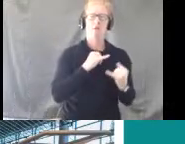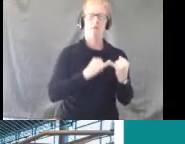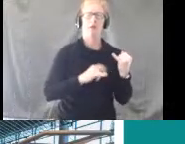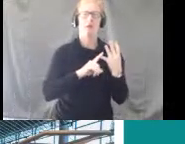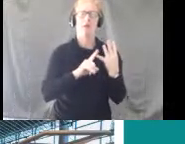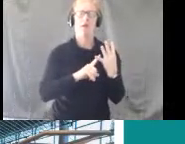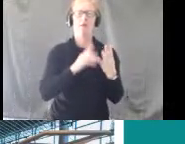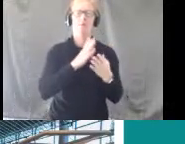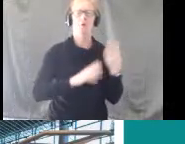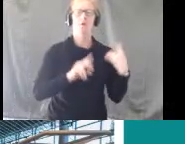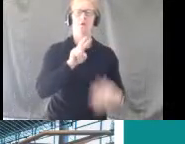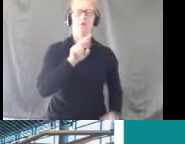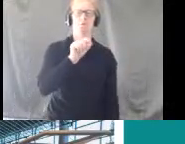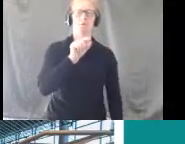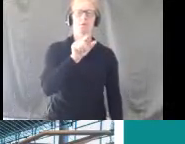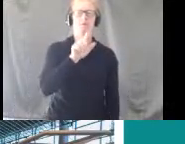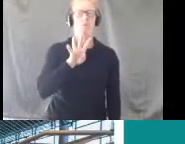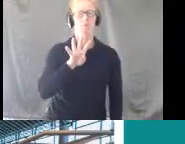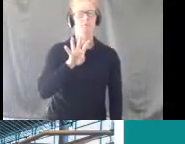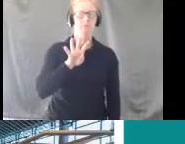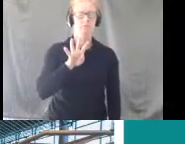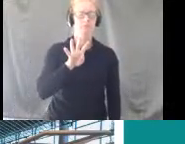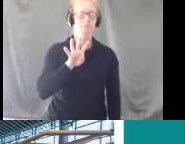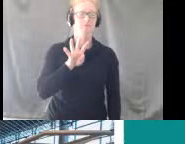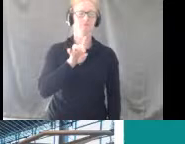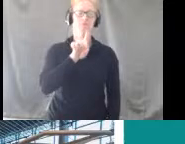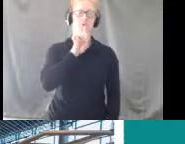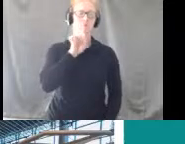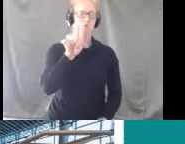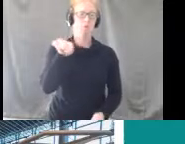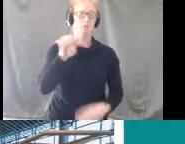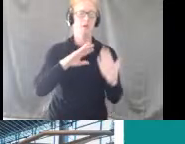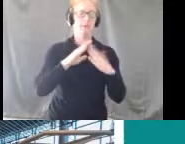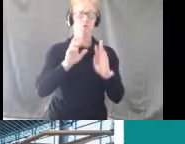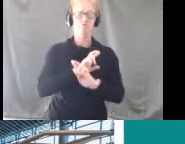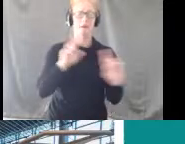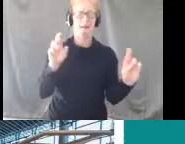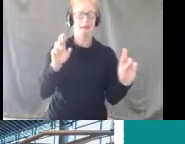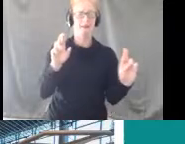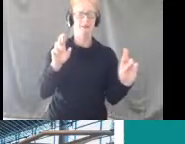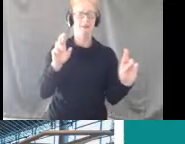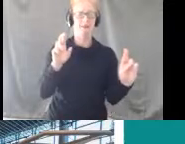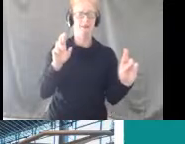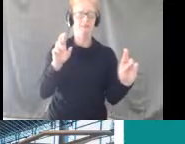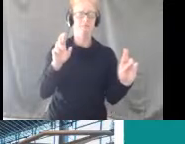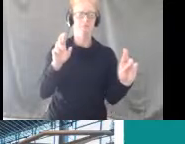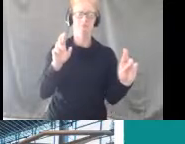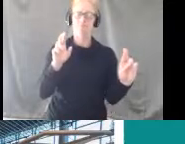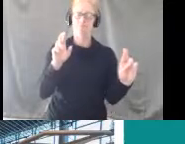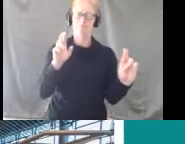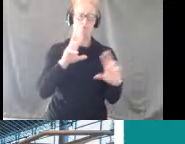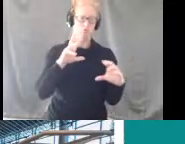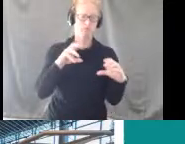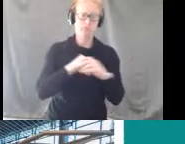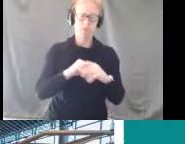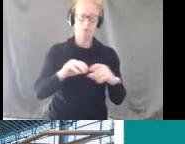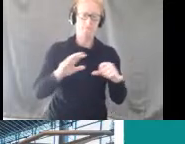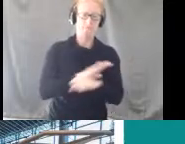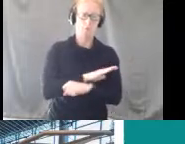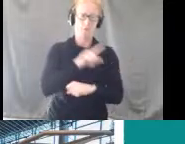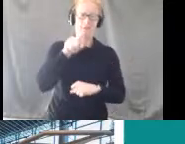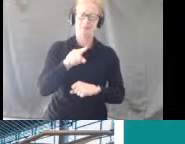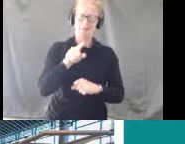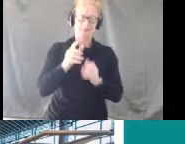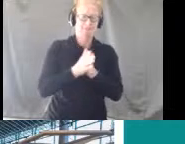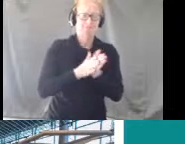out to make sure that the community was poised, ready to lend their voice to this monumental endeavor here, providing comments, helping